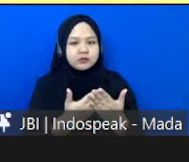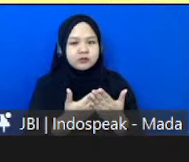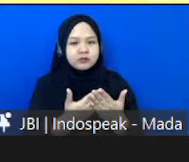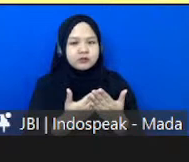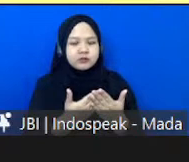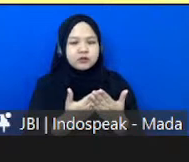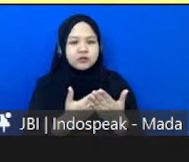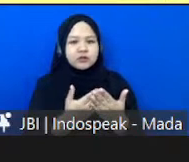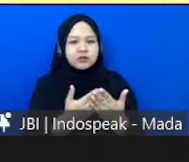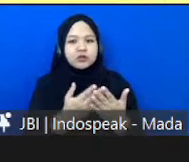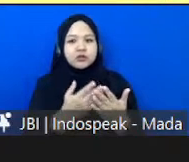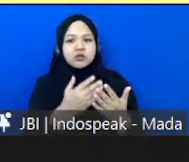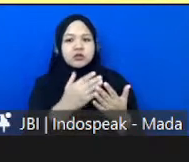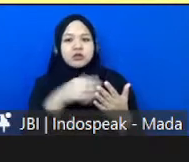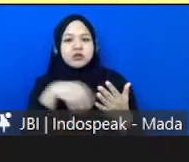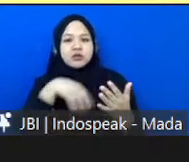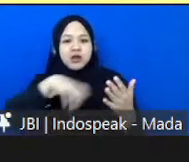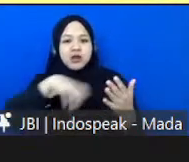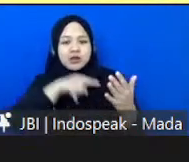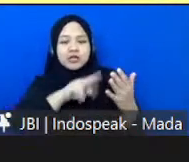reform in this area was